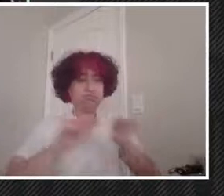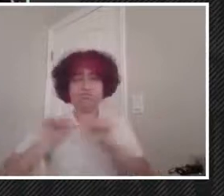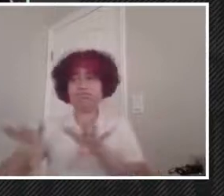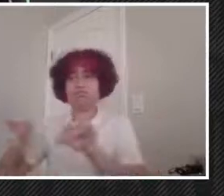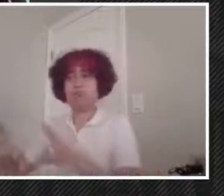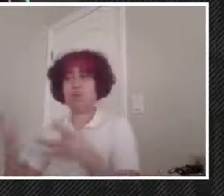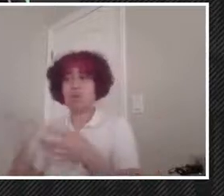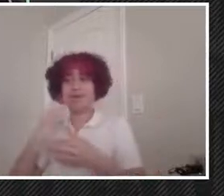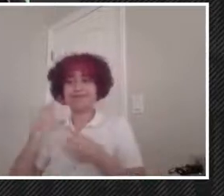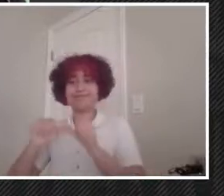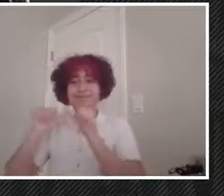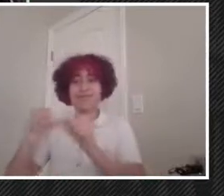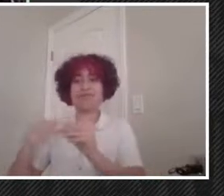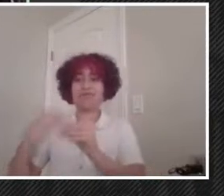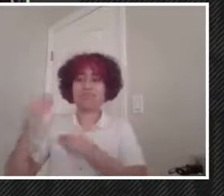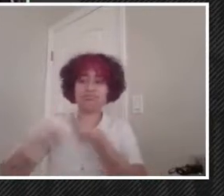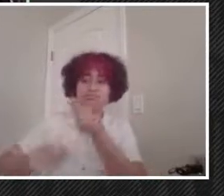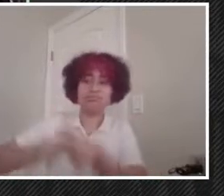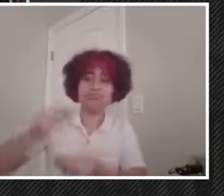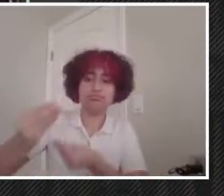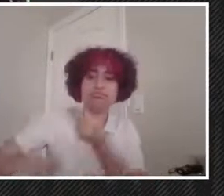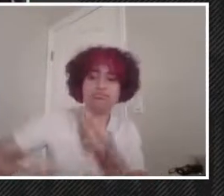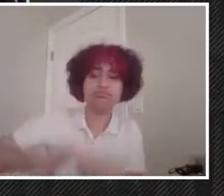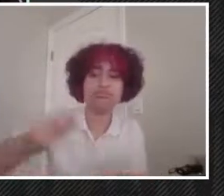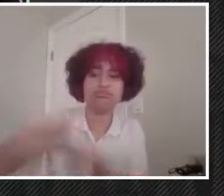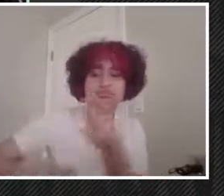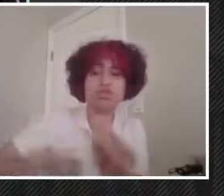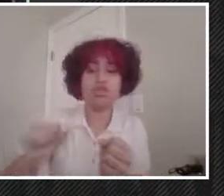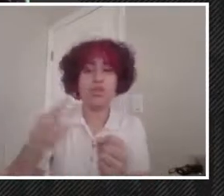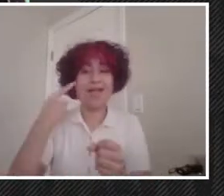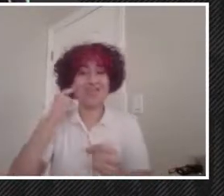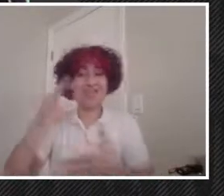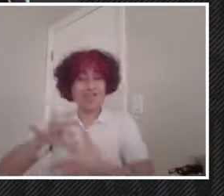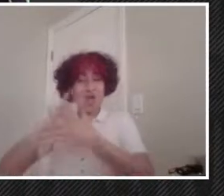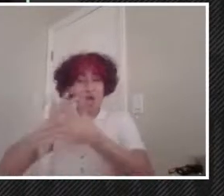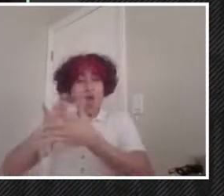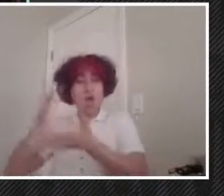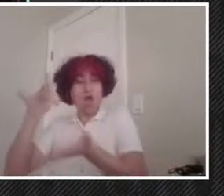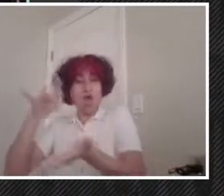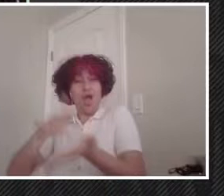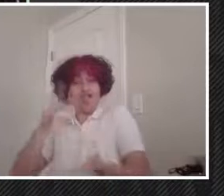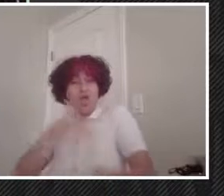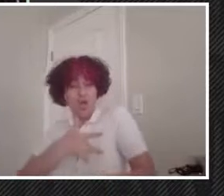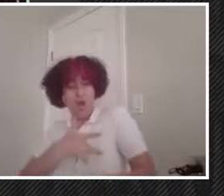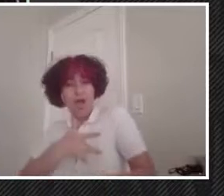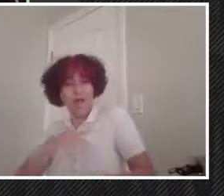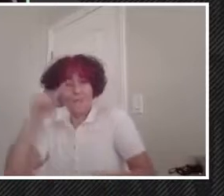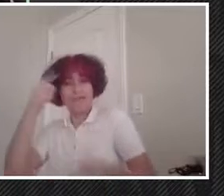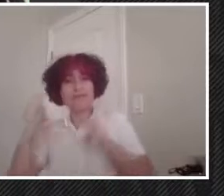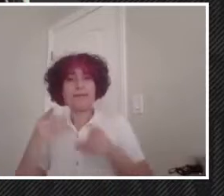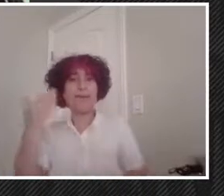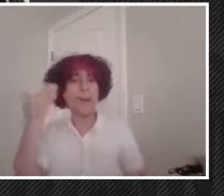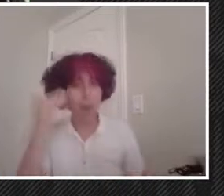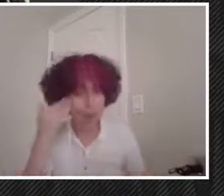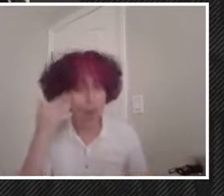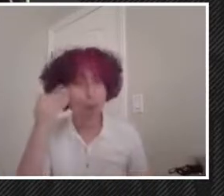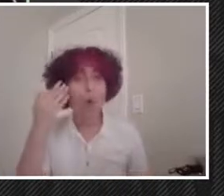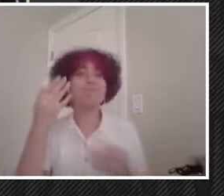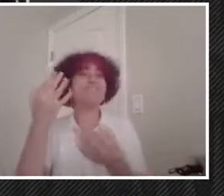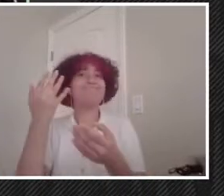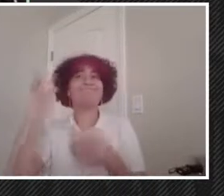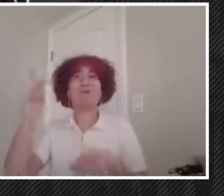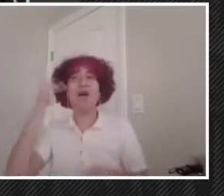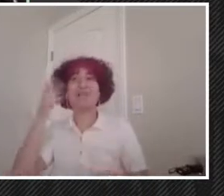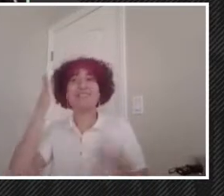So I think at the heart of it, Black folks know that there will be politicians that disappoint us. There